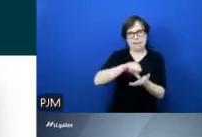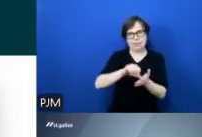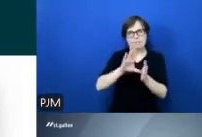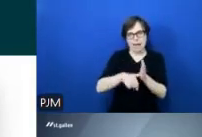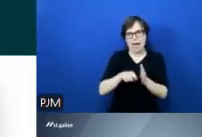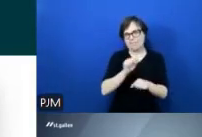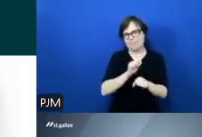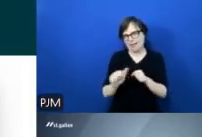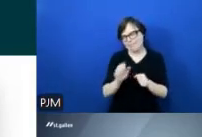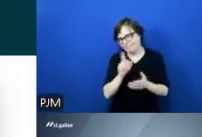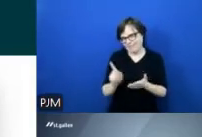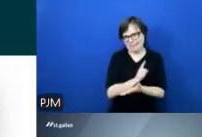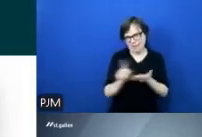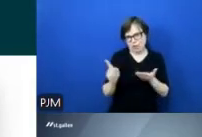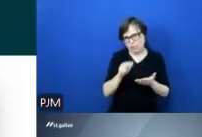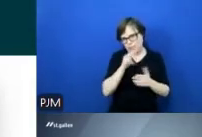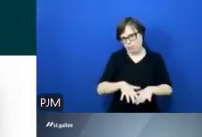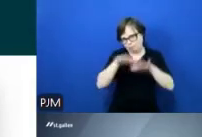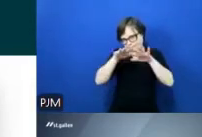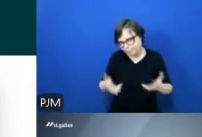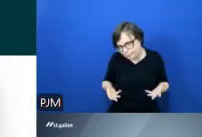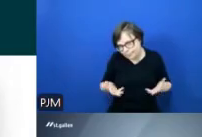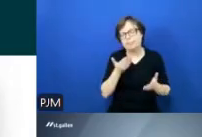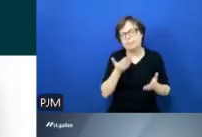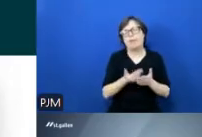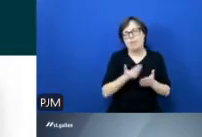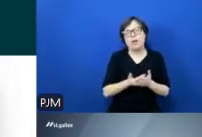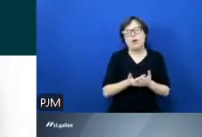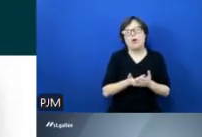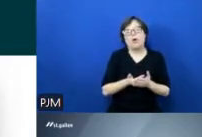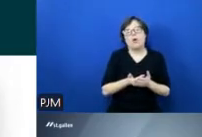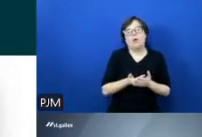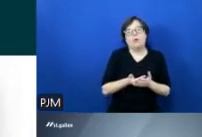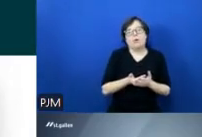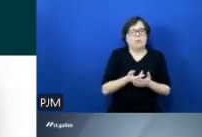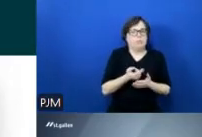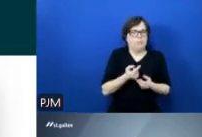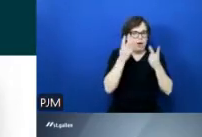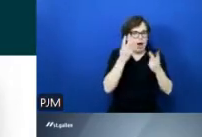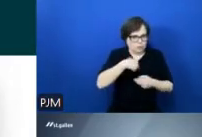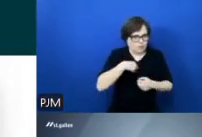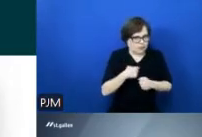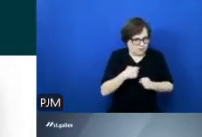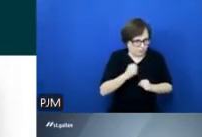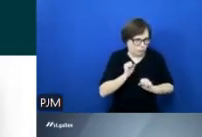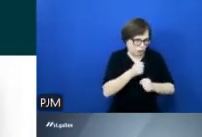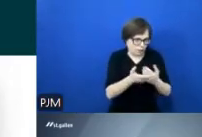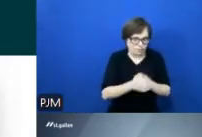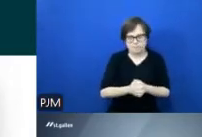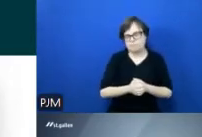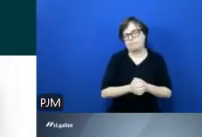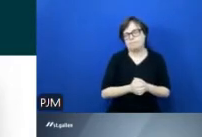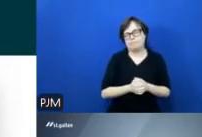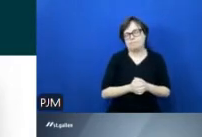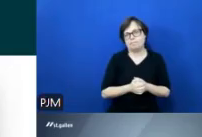that a very big part is actually in risk. So this is why our activities are so important.